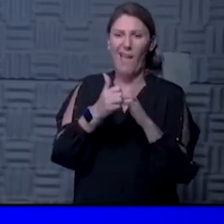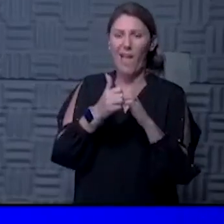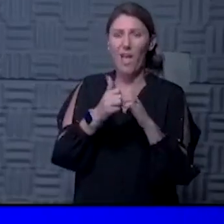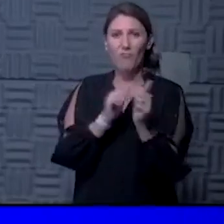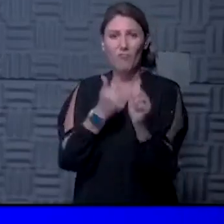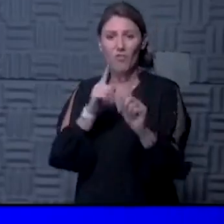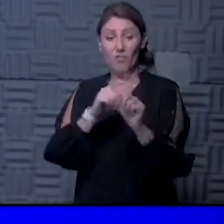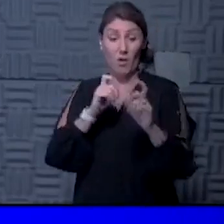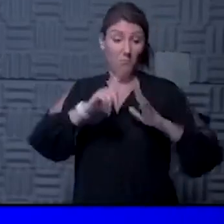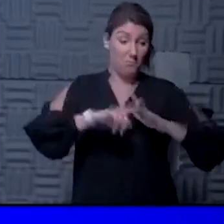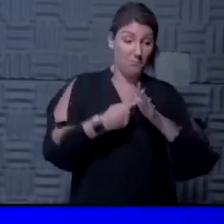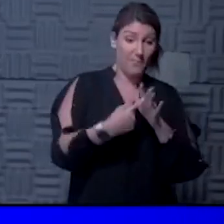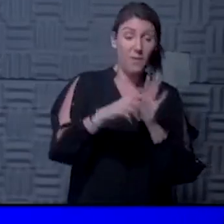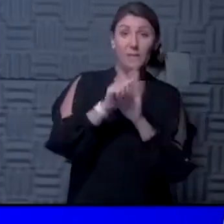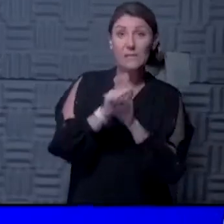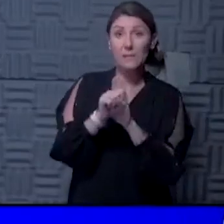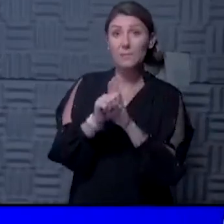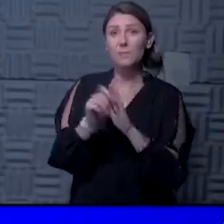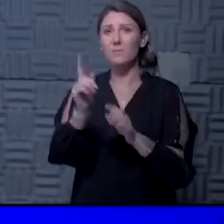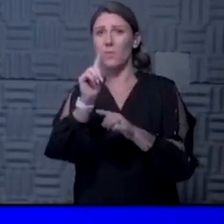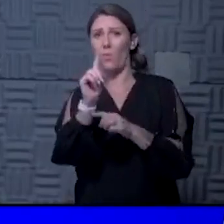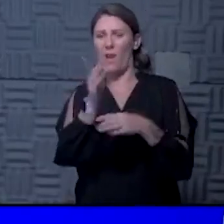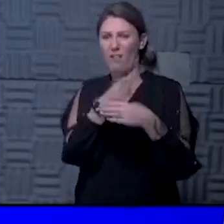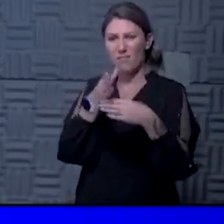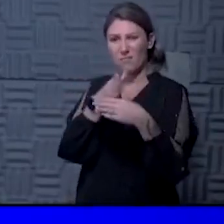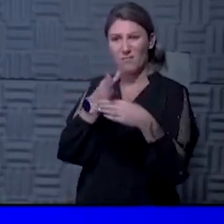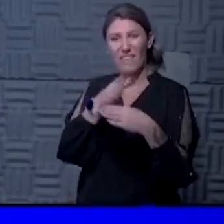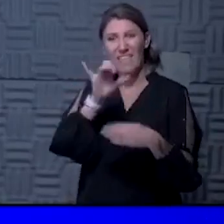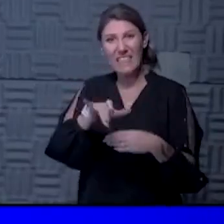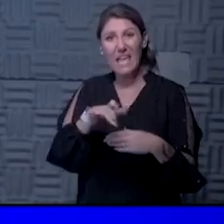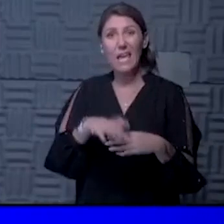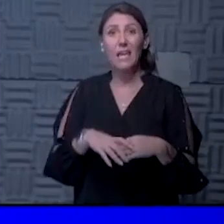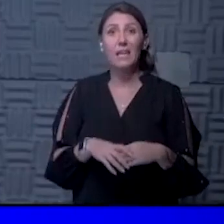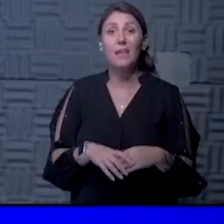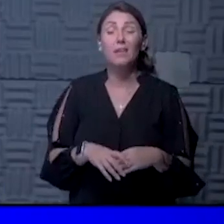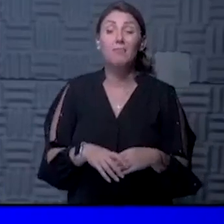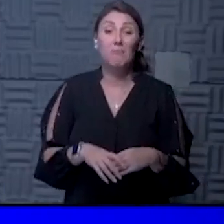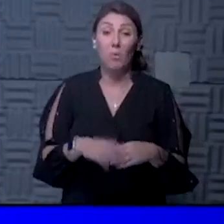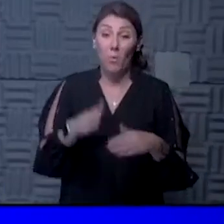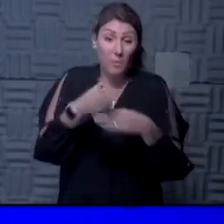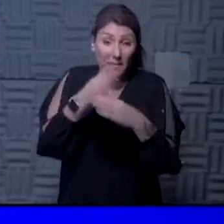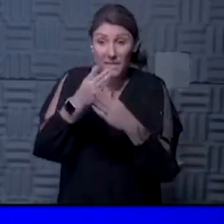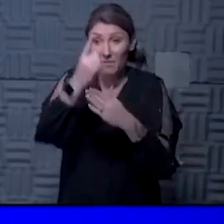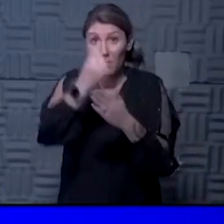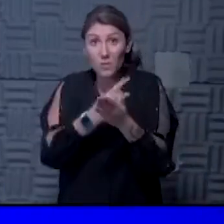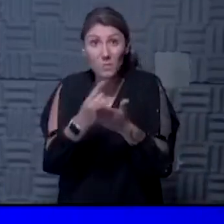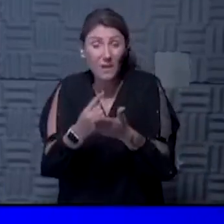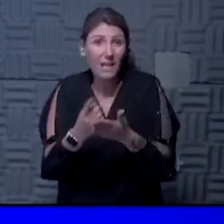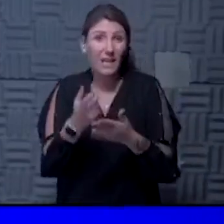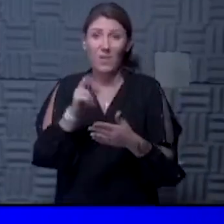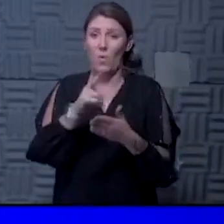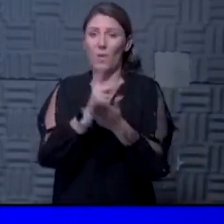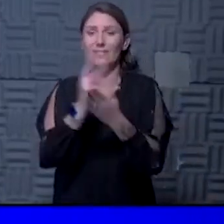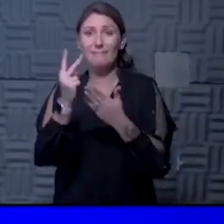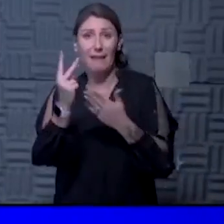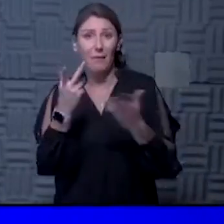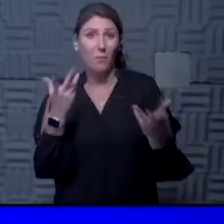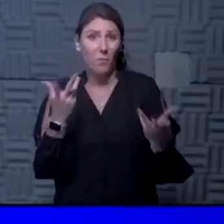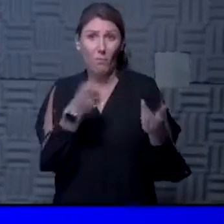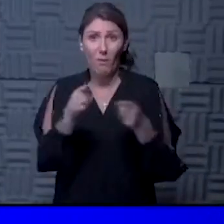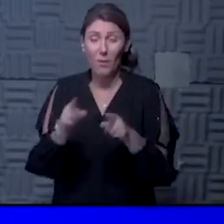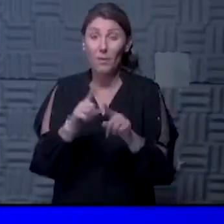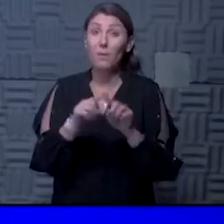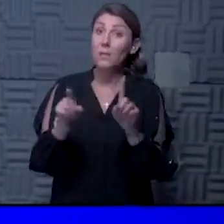from onset of symptoms. Where are you on that course? Are you within that first week or so, or are you into that second week? So it is different,